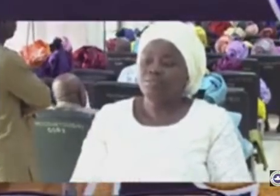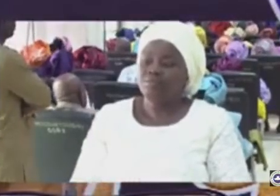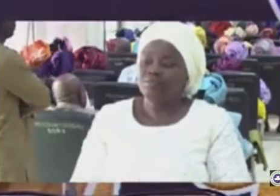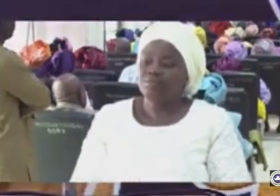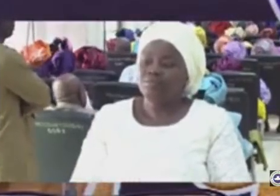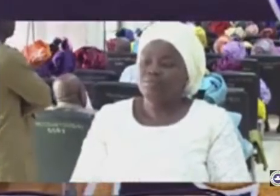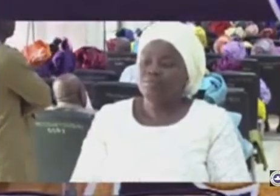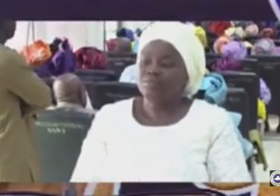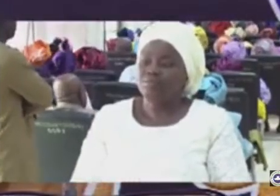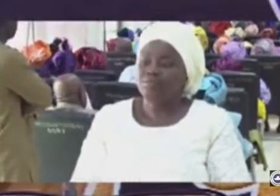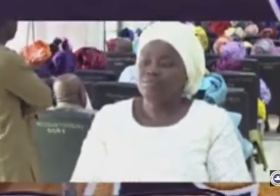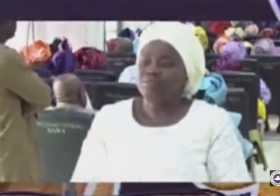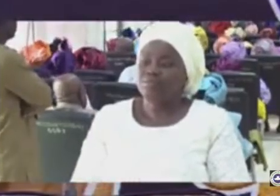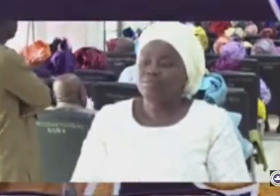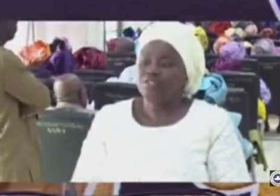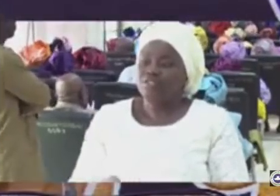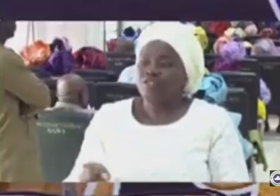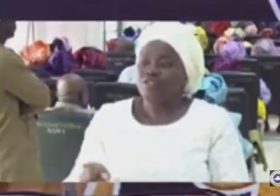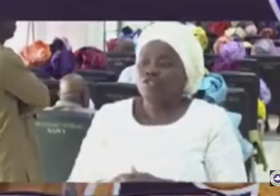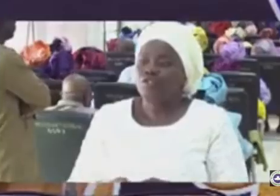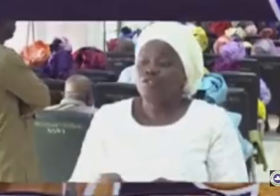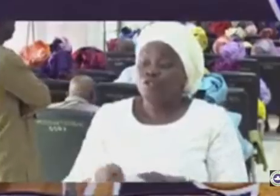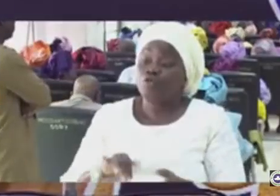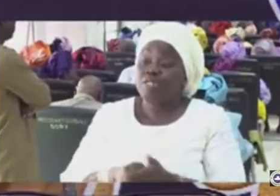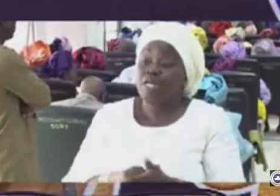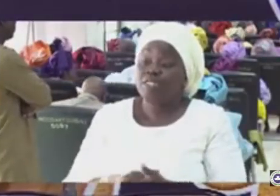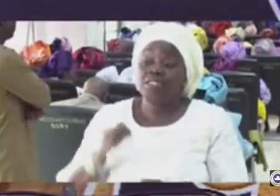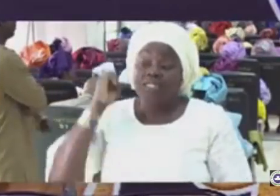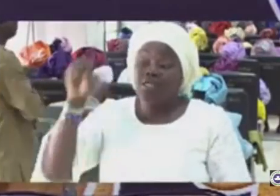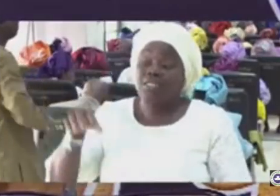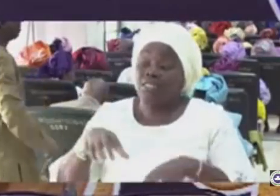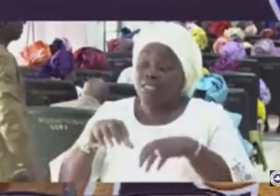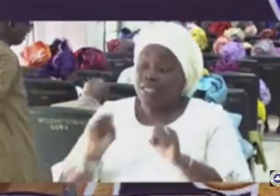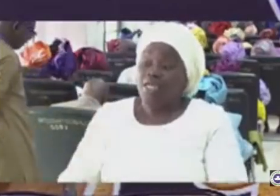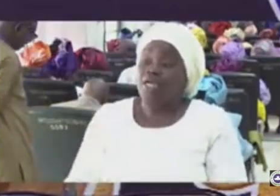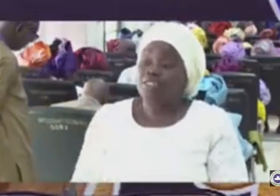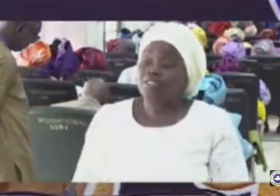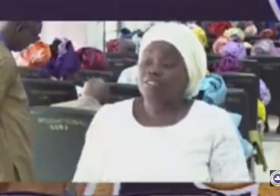servants. When they die in battle, I look after their wives."